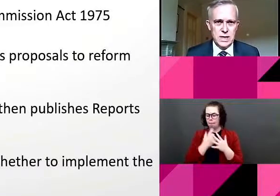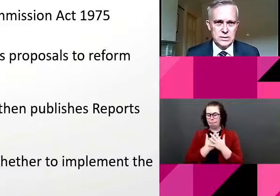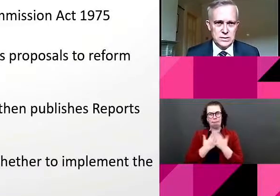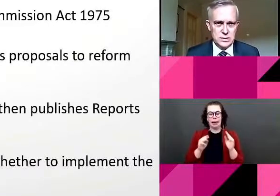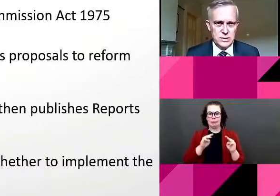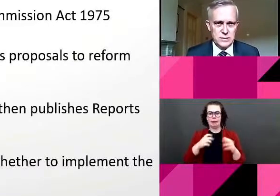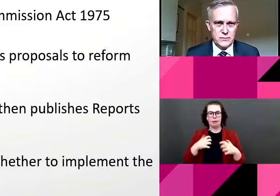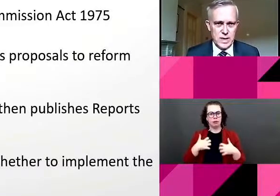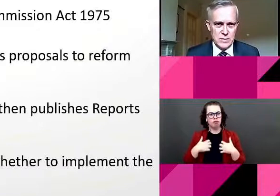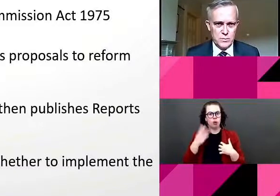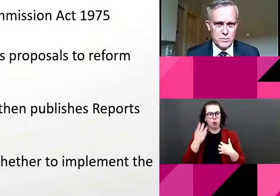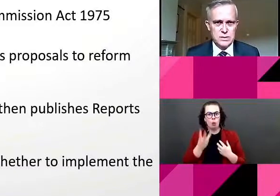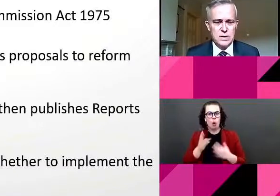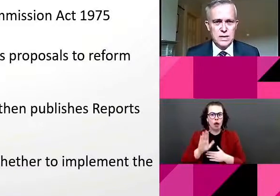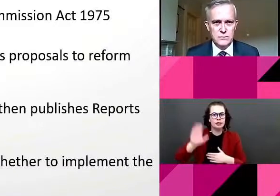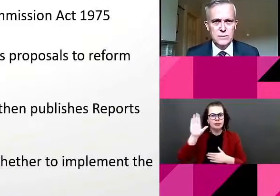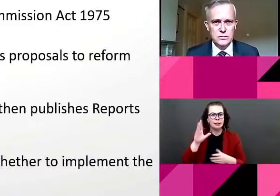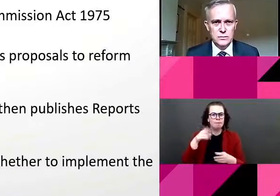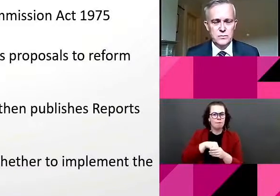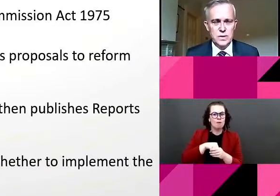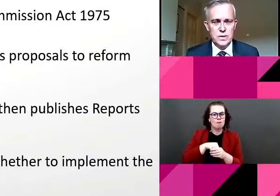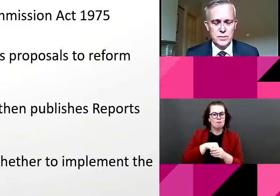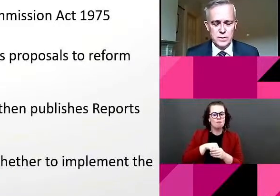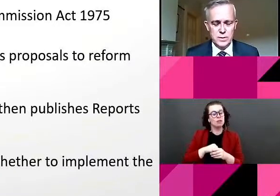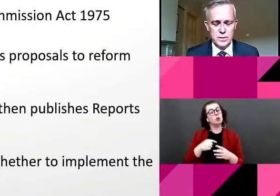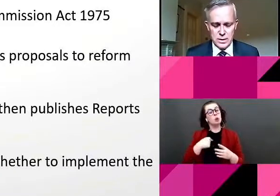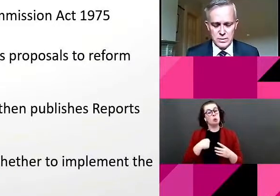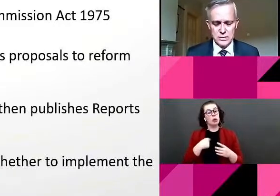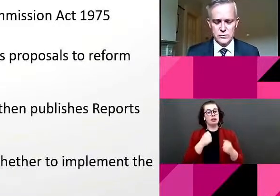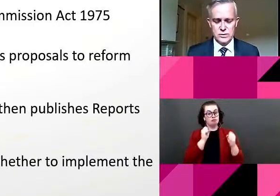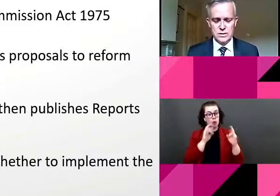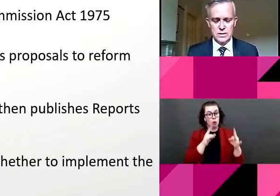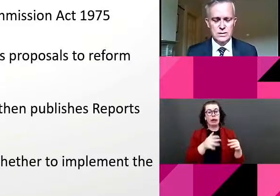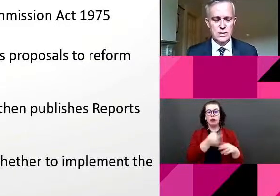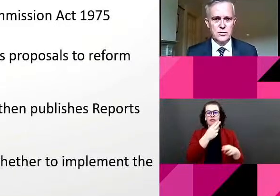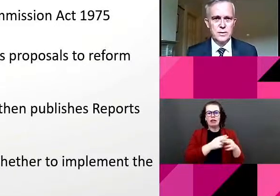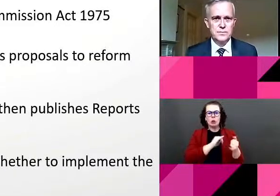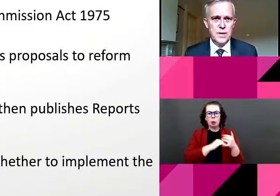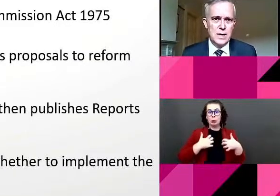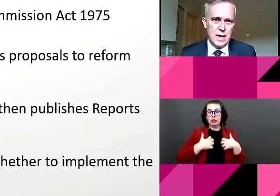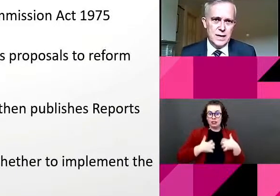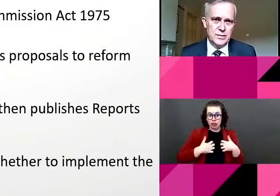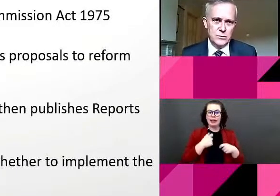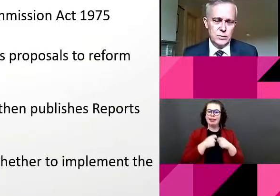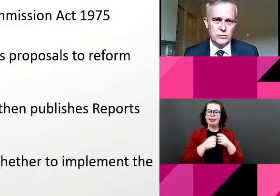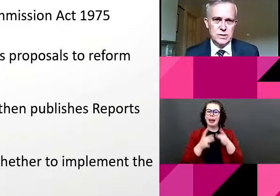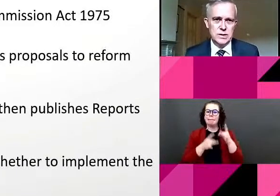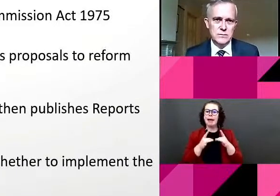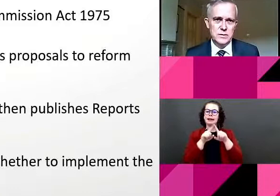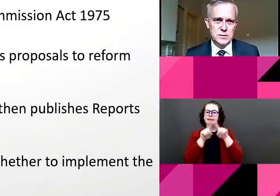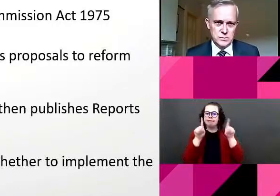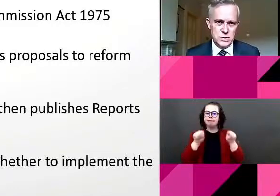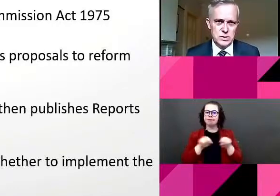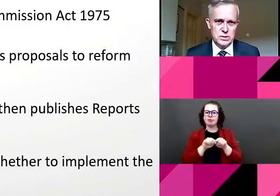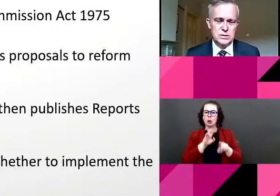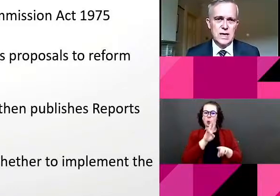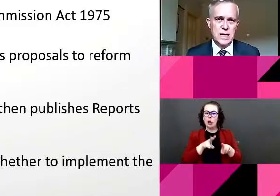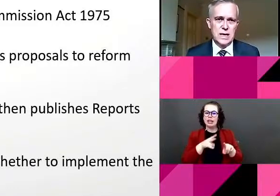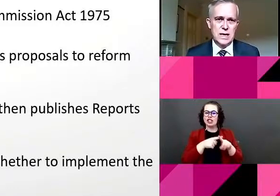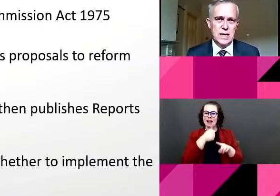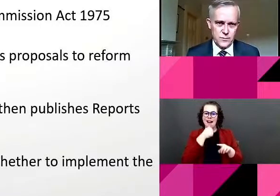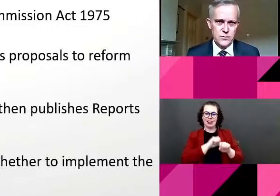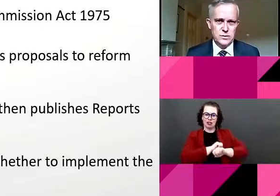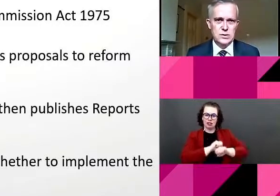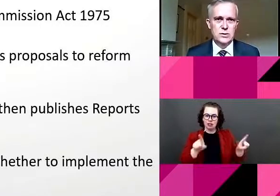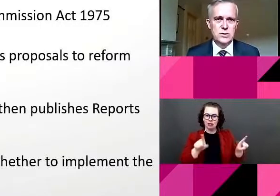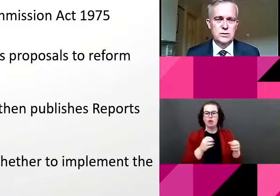publish a consultative paper to get the views of people who are interested in the area. And then we receive submissions and